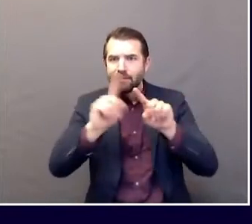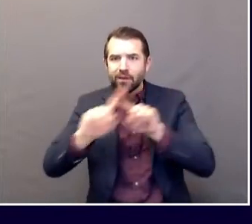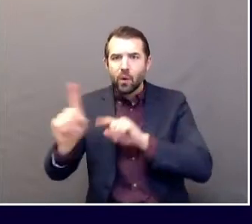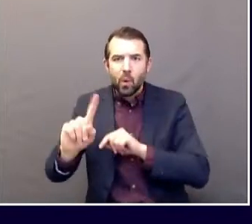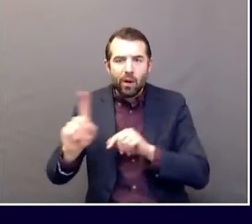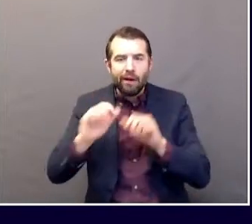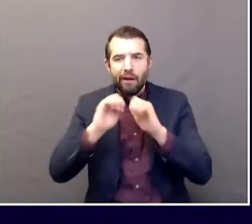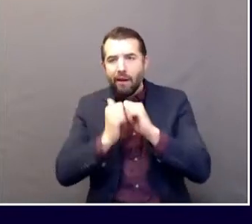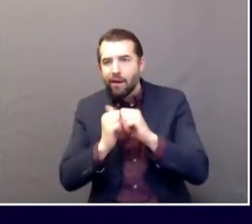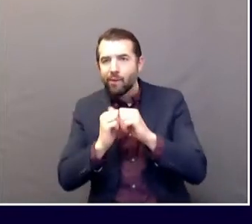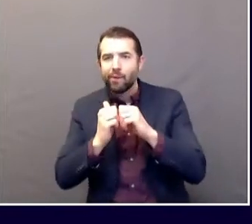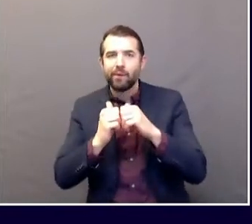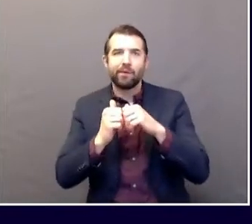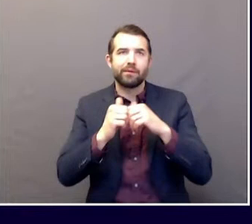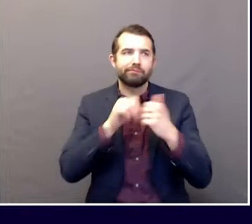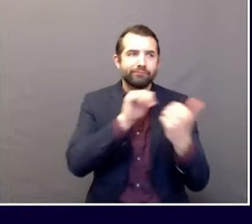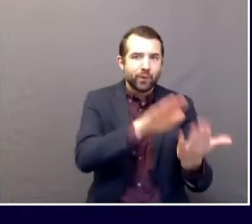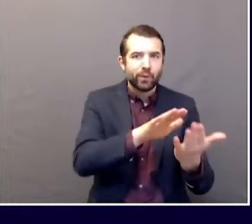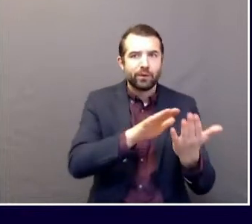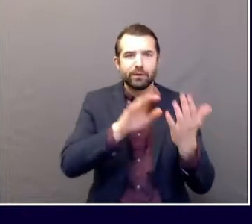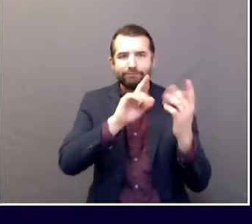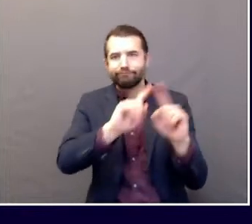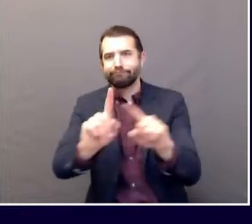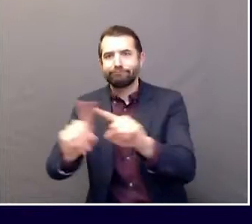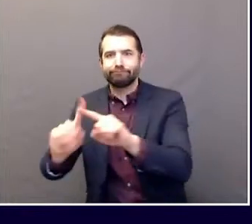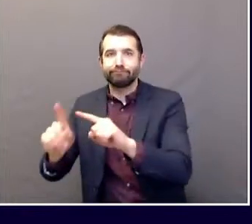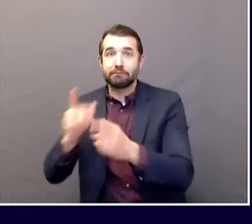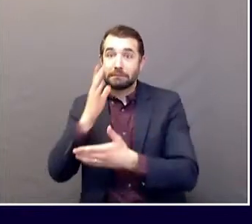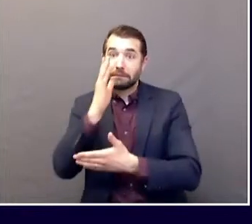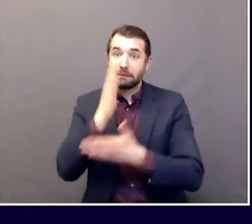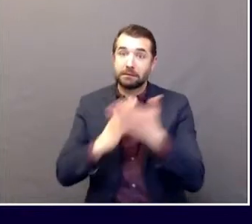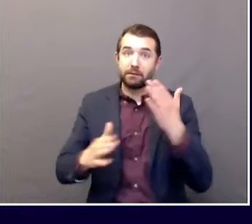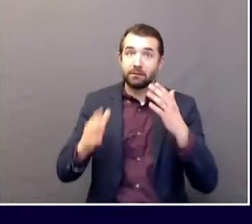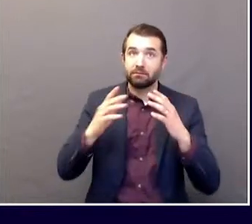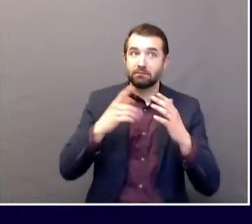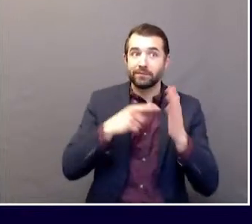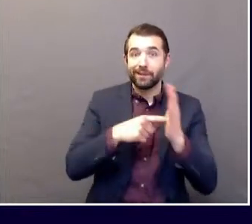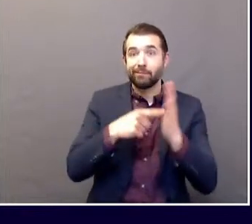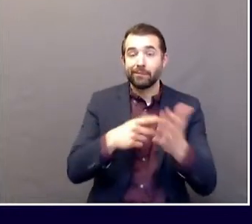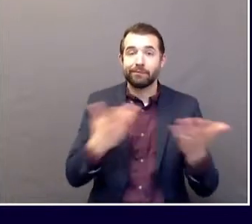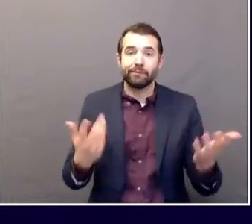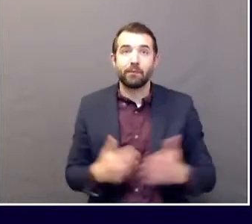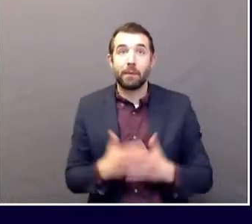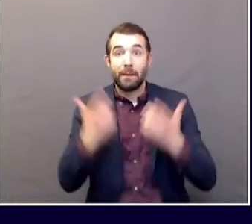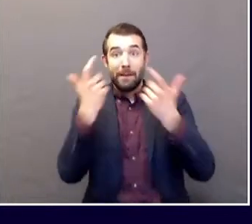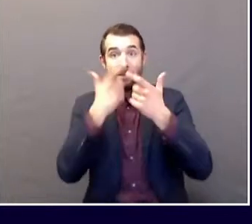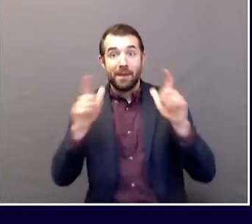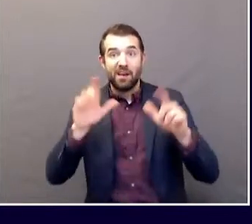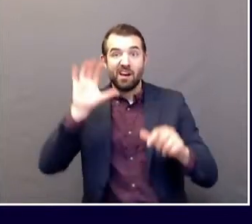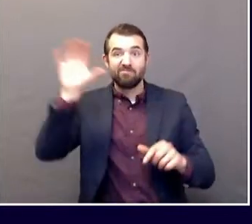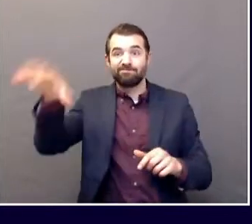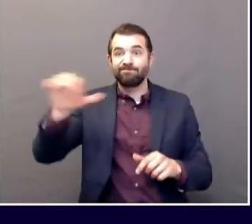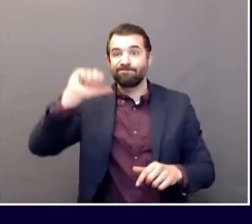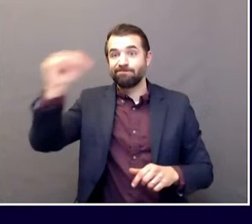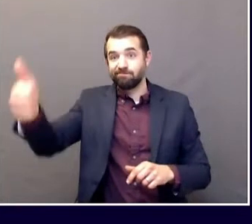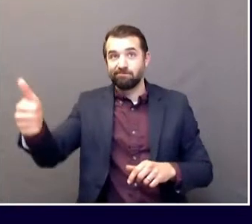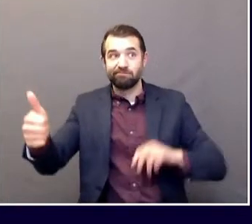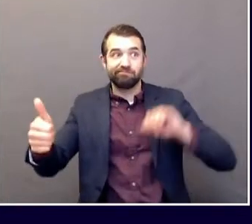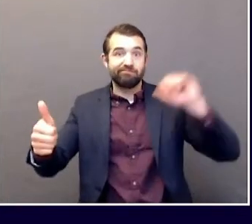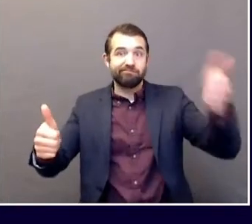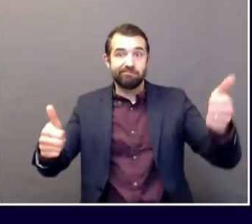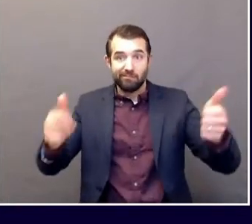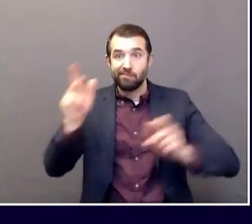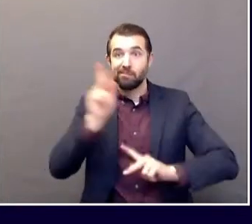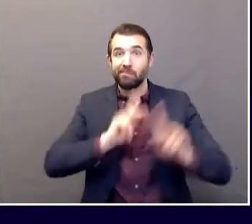such channel is the very large scale, high throughput, public facing vaccination sites, similar to what's